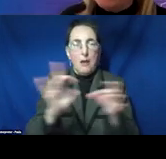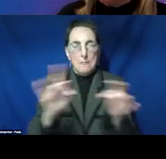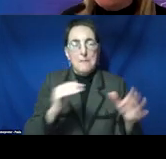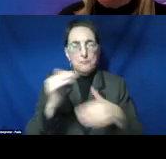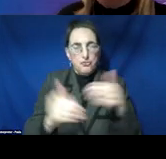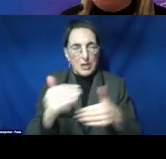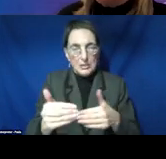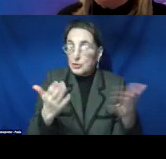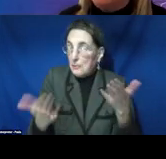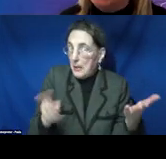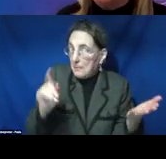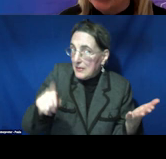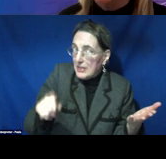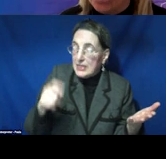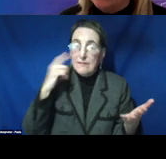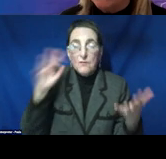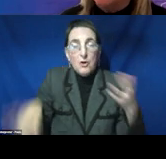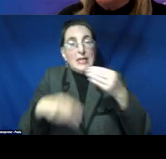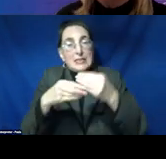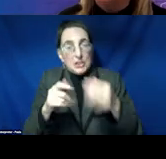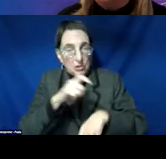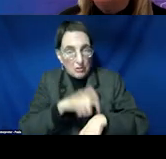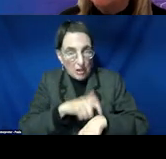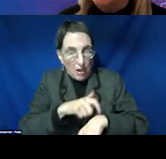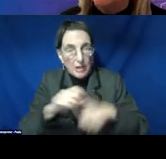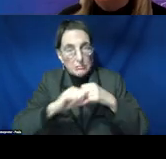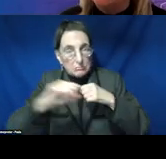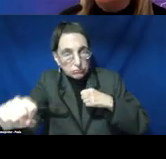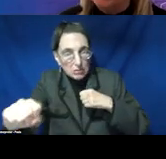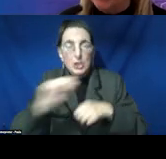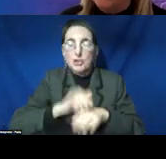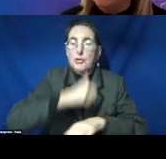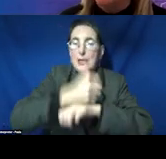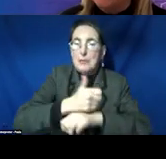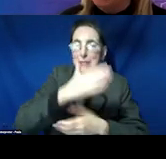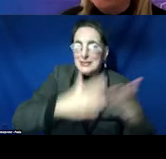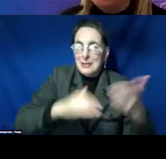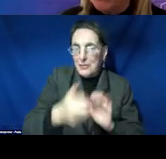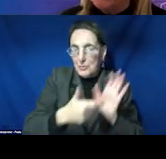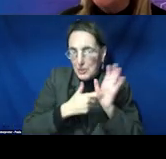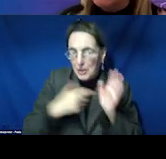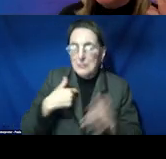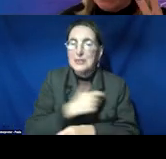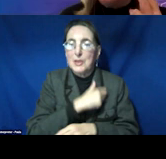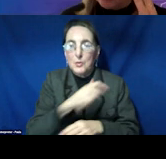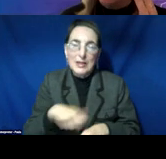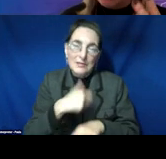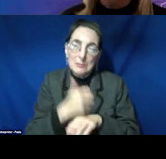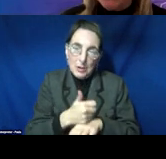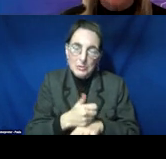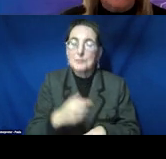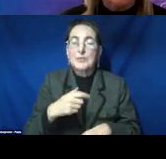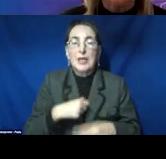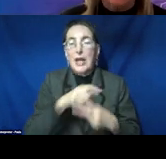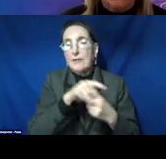may be the need for additional time to implement some of the requirements that we've imposed. And there are